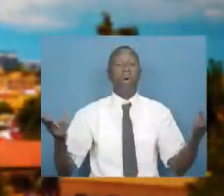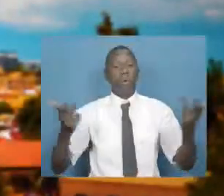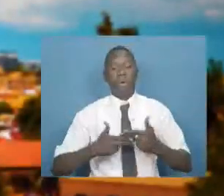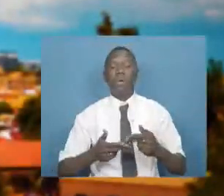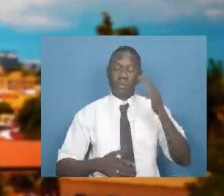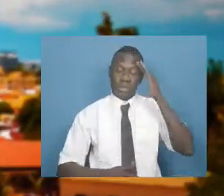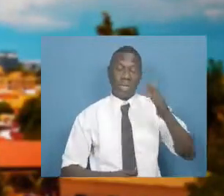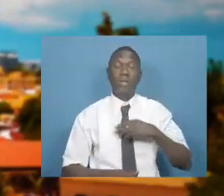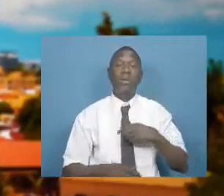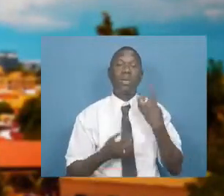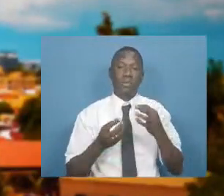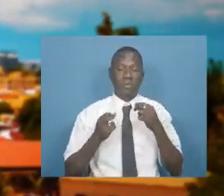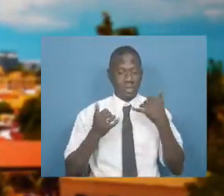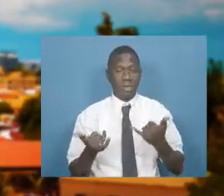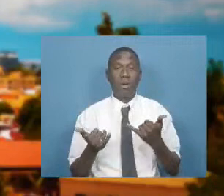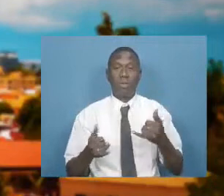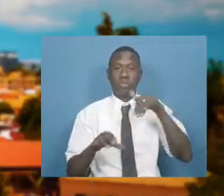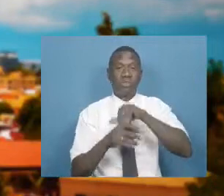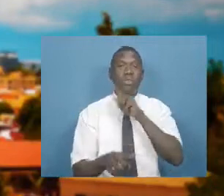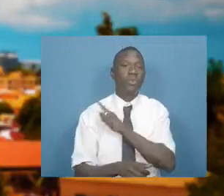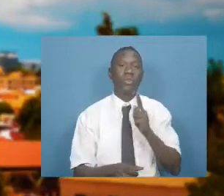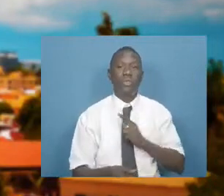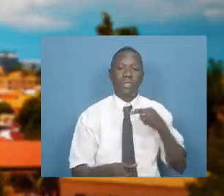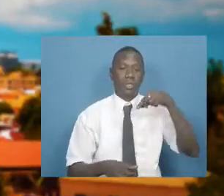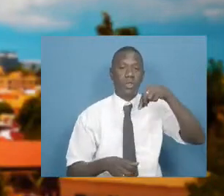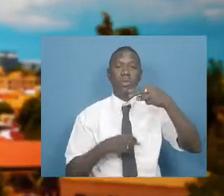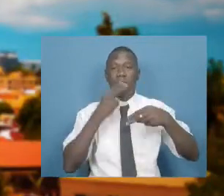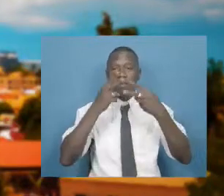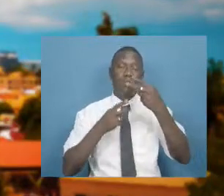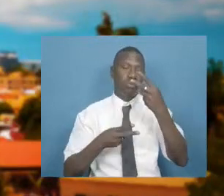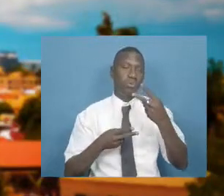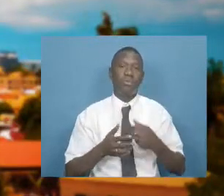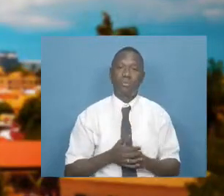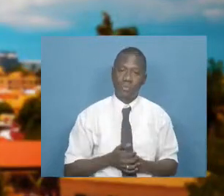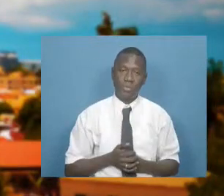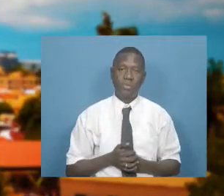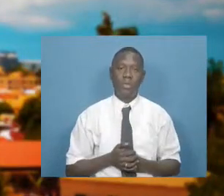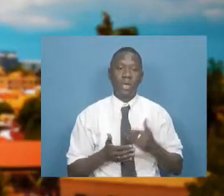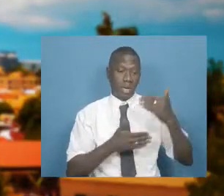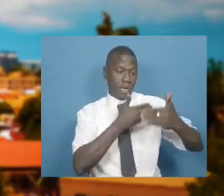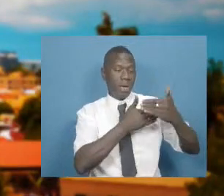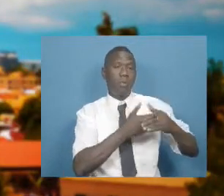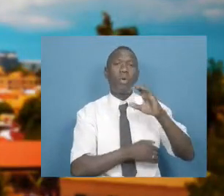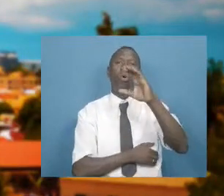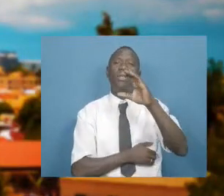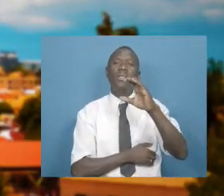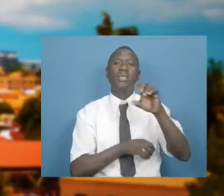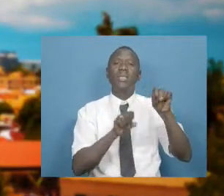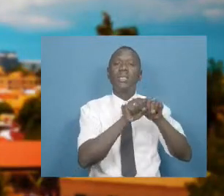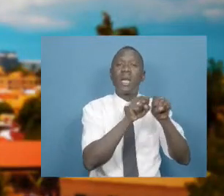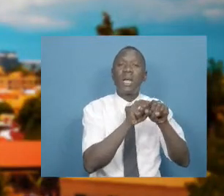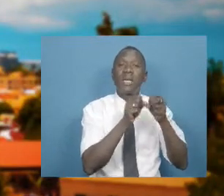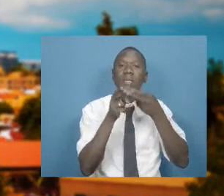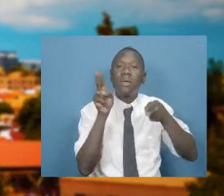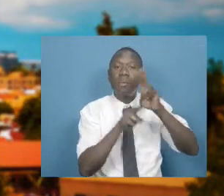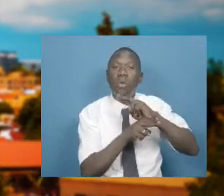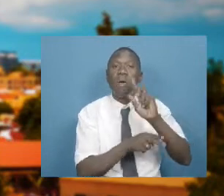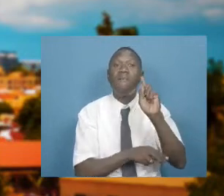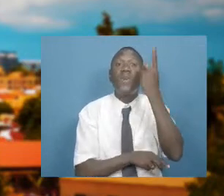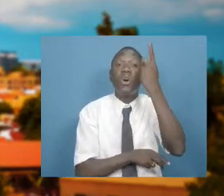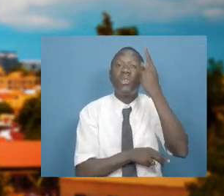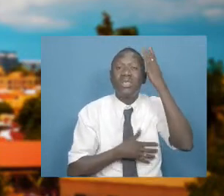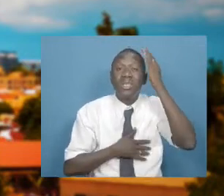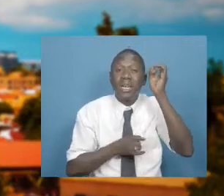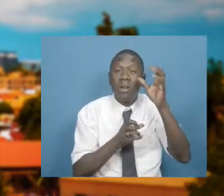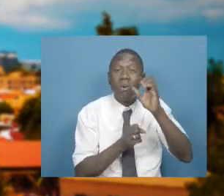Welcome and thank you very much if you're just joining us. This is QTV News. Neighboring country Senegal has reported a first case